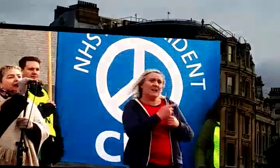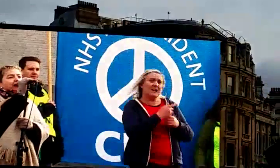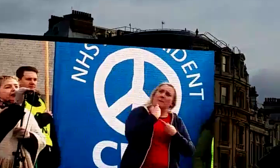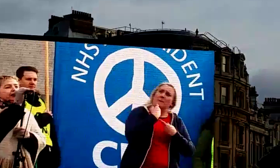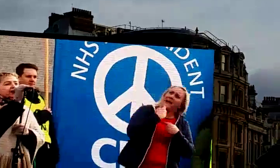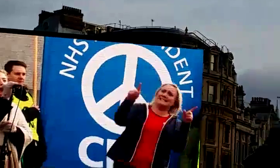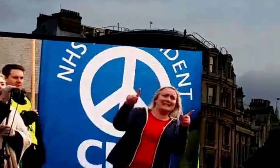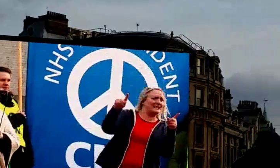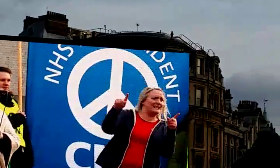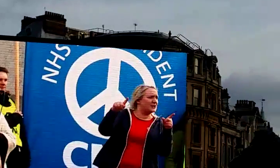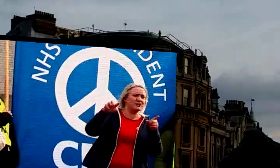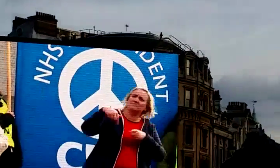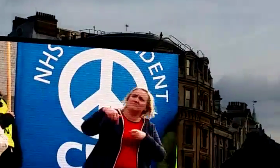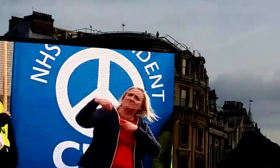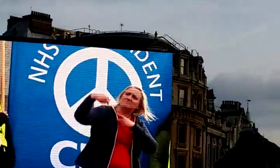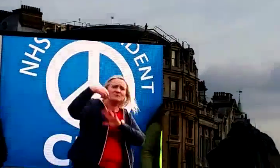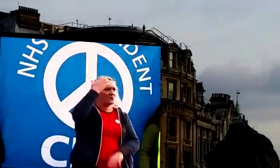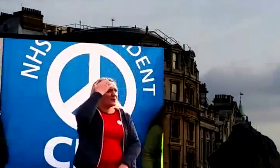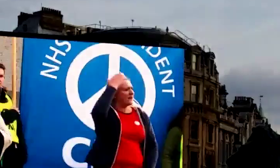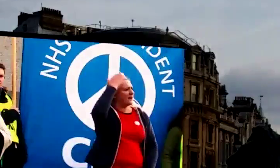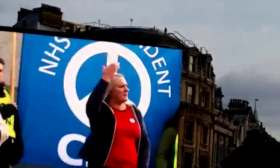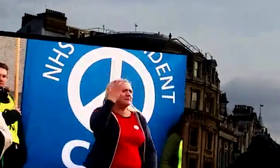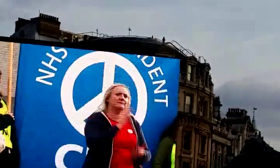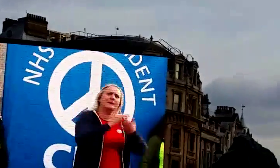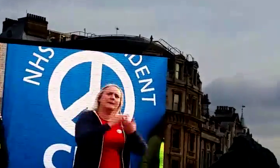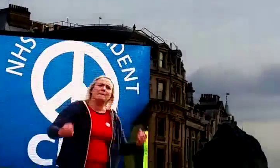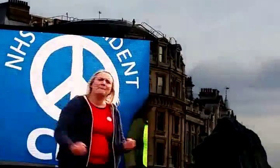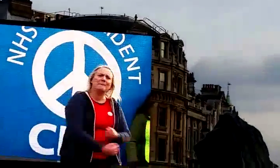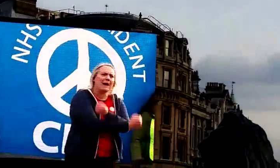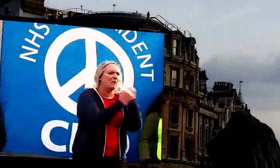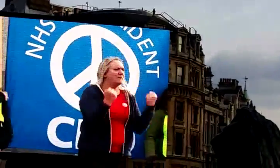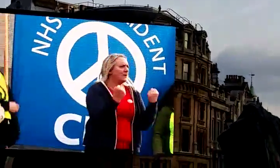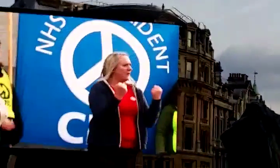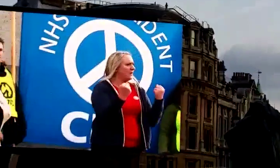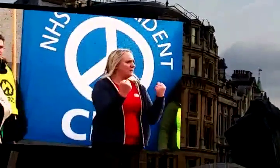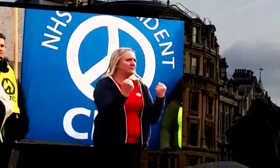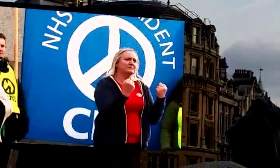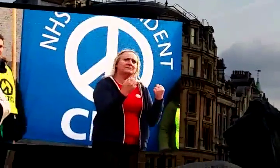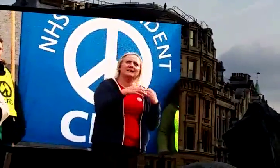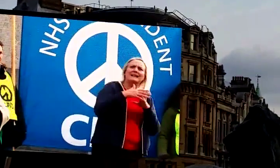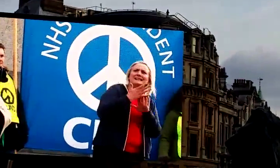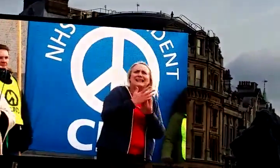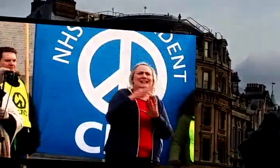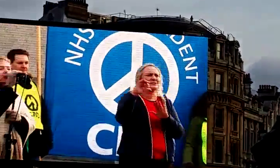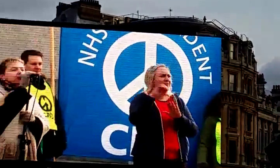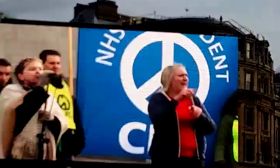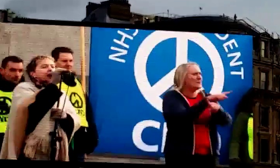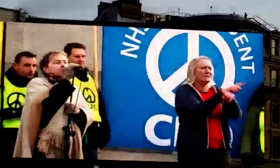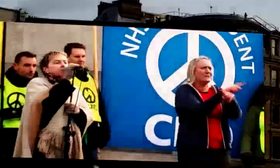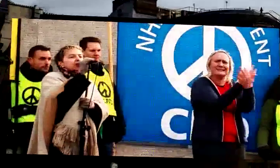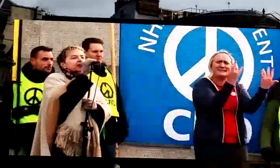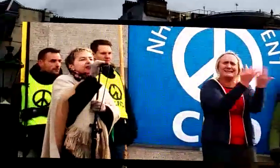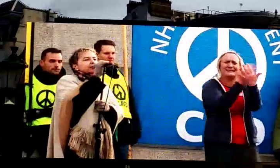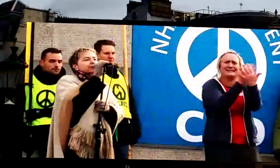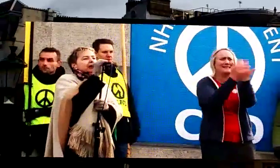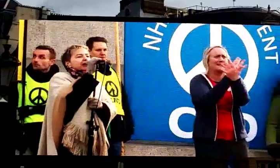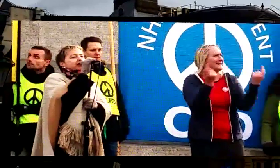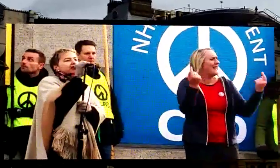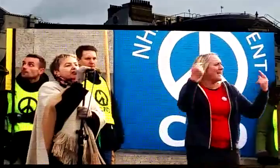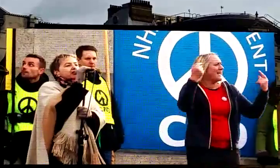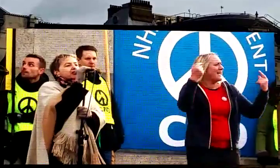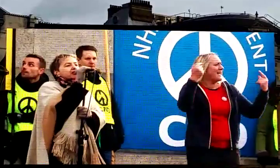We have given to our government is a powerful one from tens of thousands of people